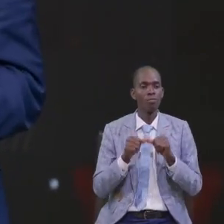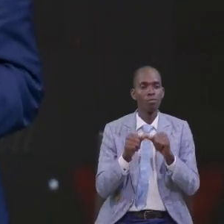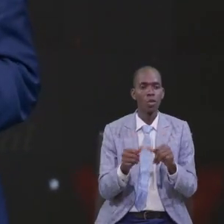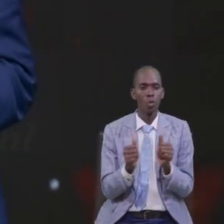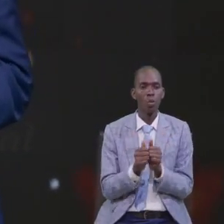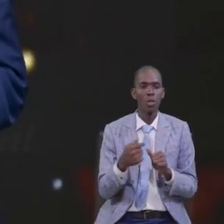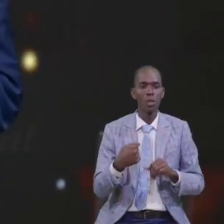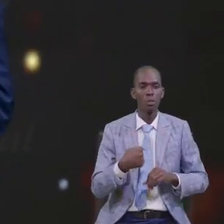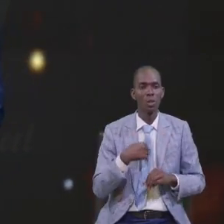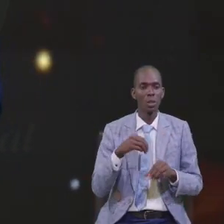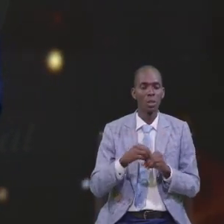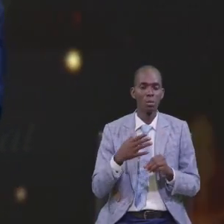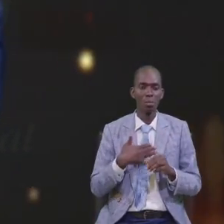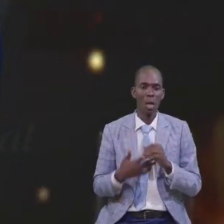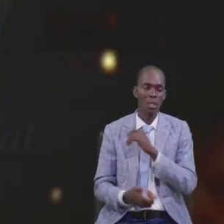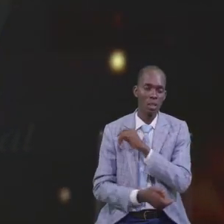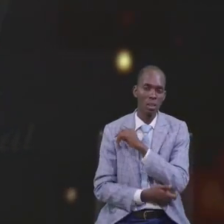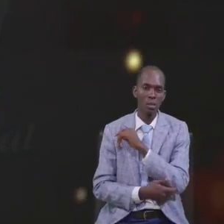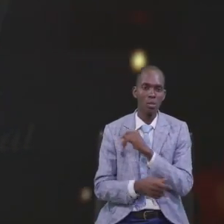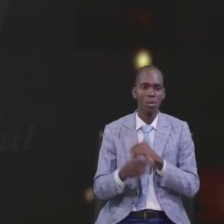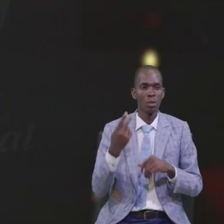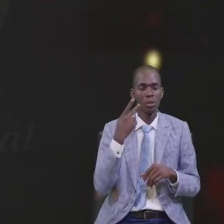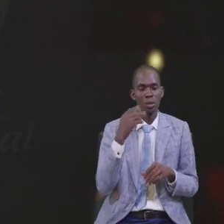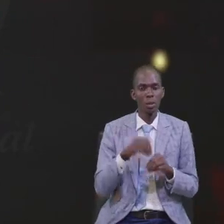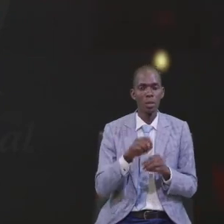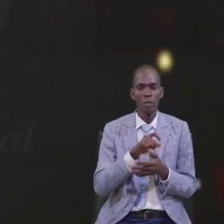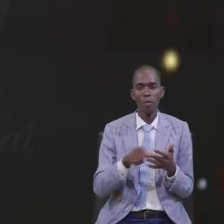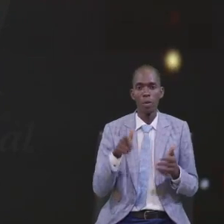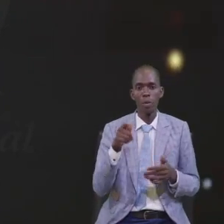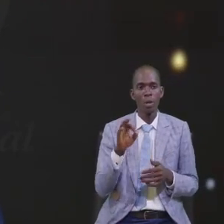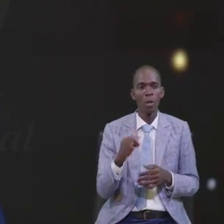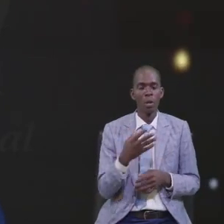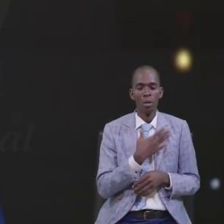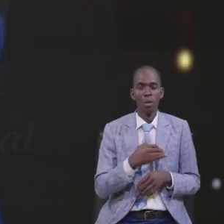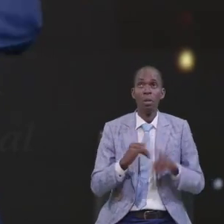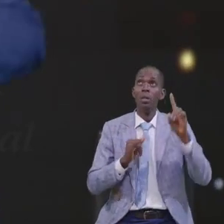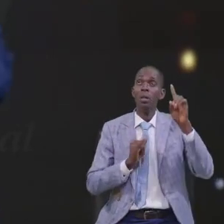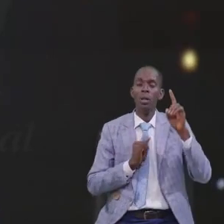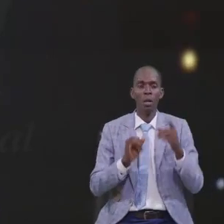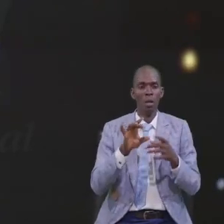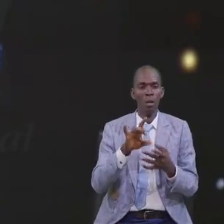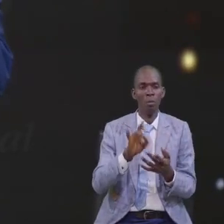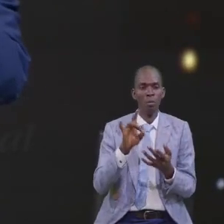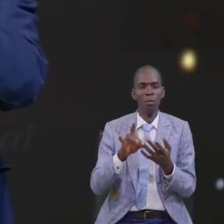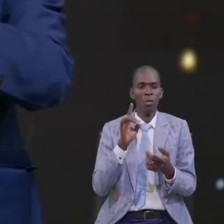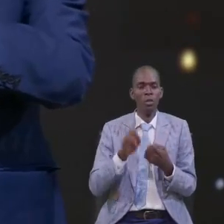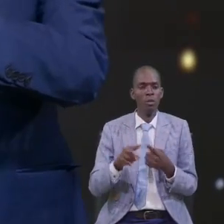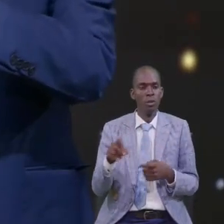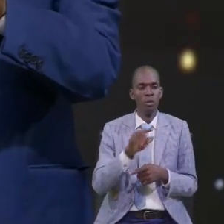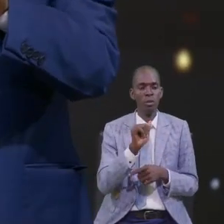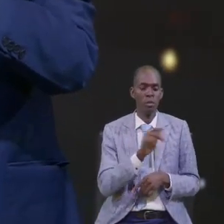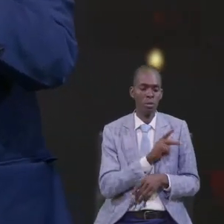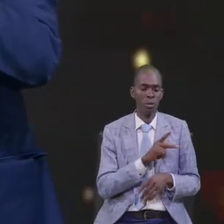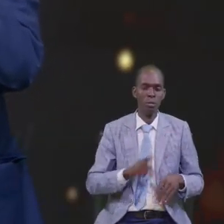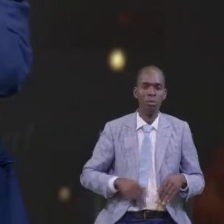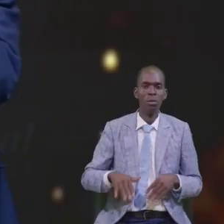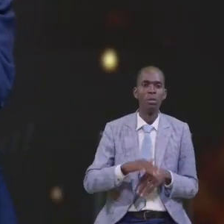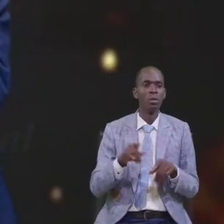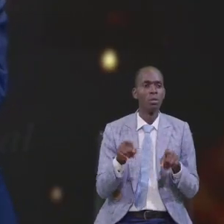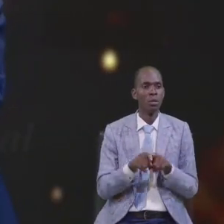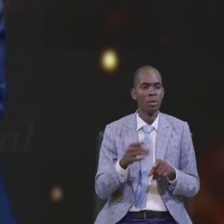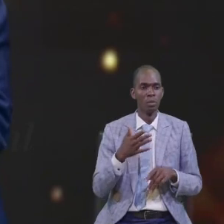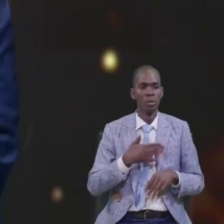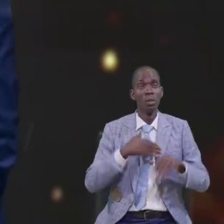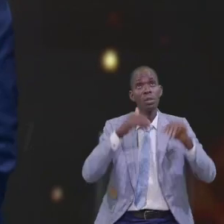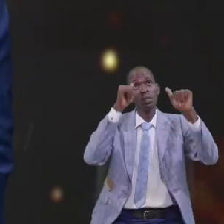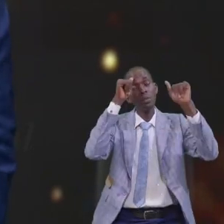my temptations. Verse 29, and I appoint unto you a kingdom, as my